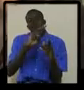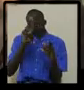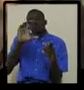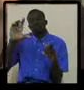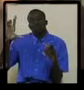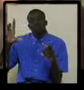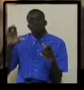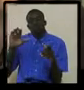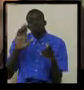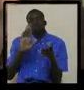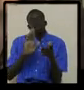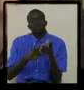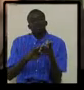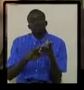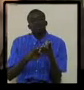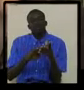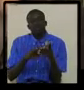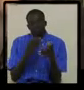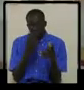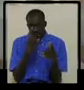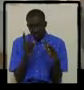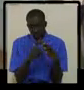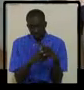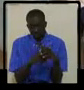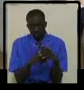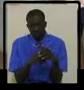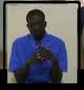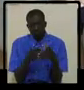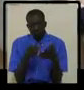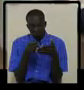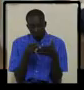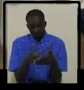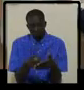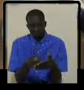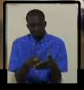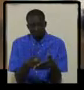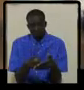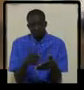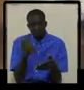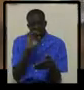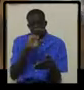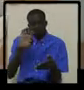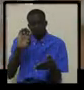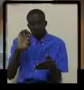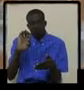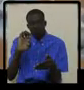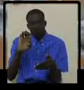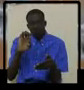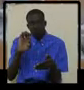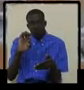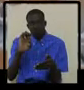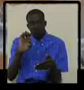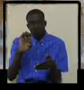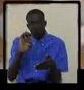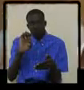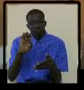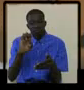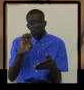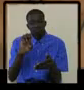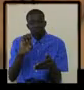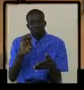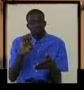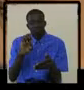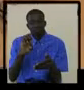a chloride and a hydrogen gas. Okay, let's try the iron with the hydrochloric acid.